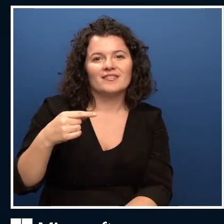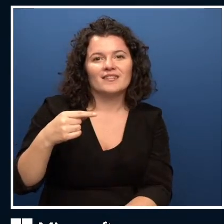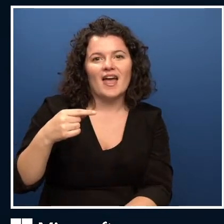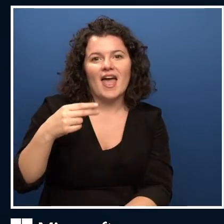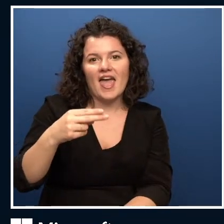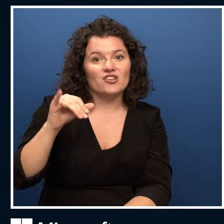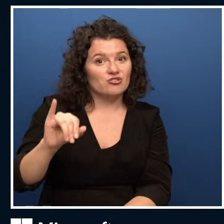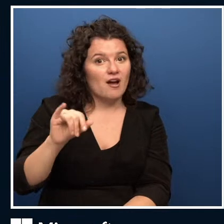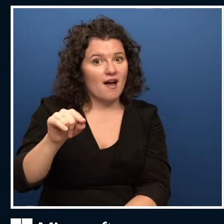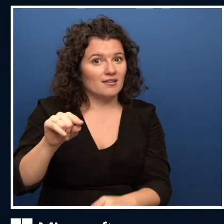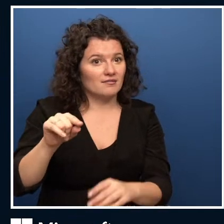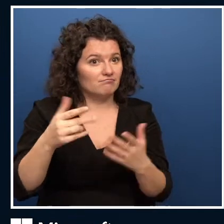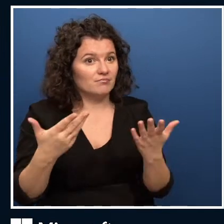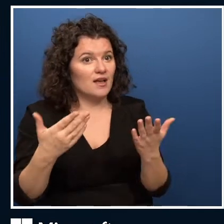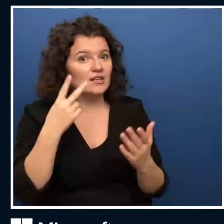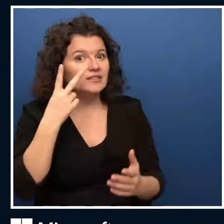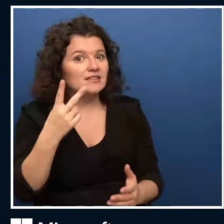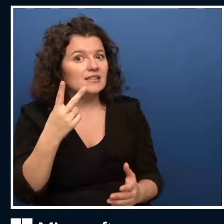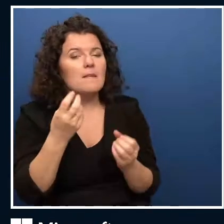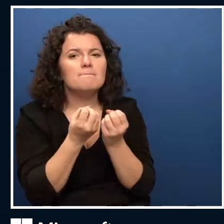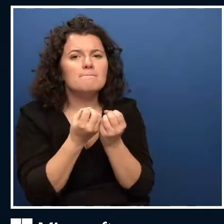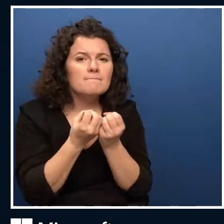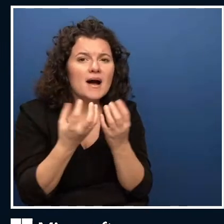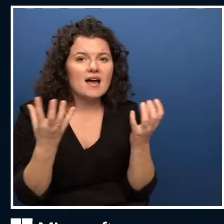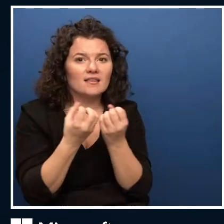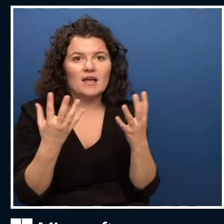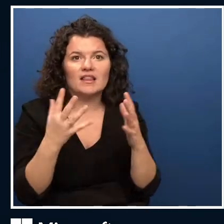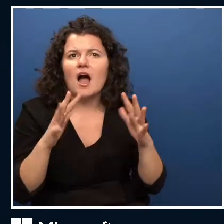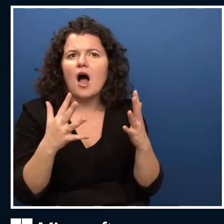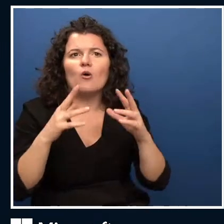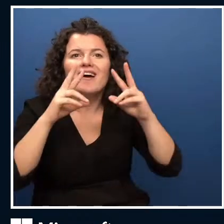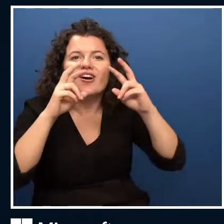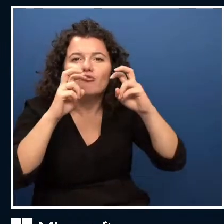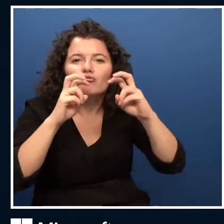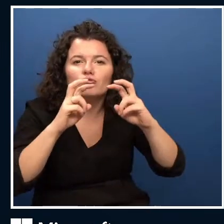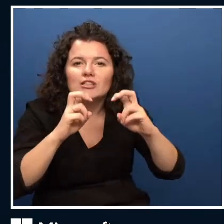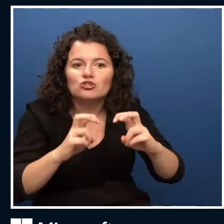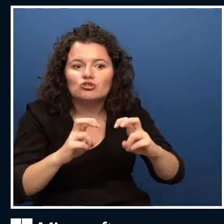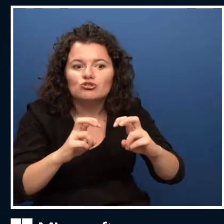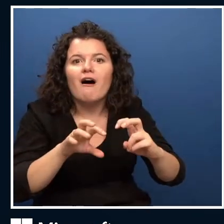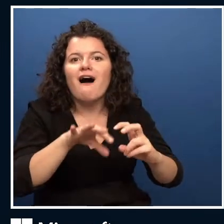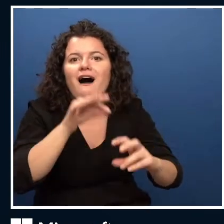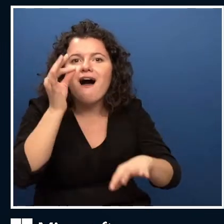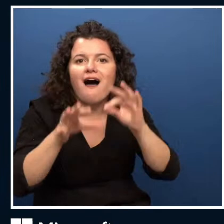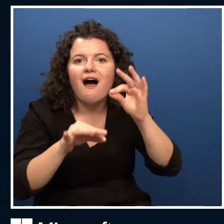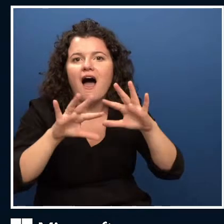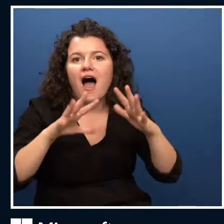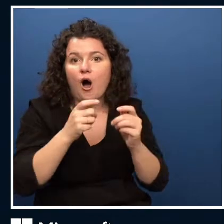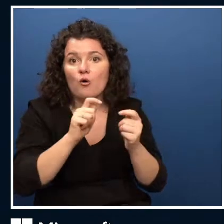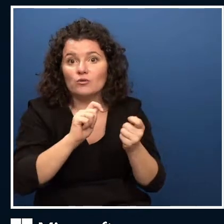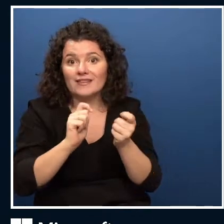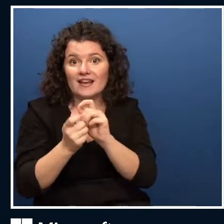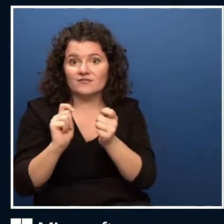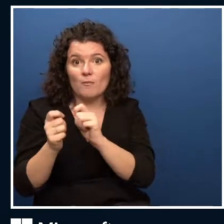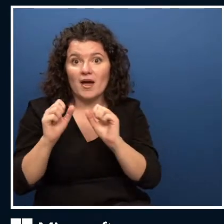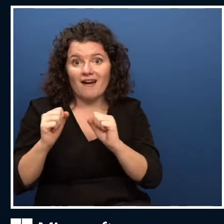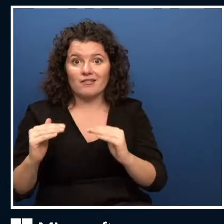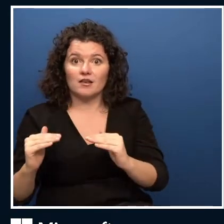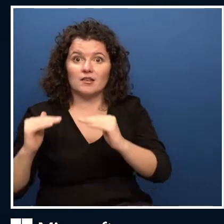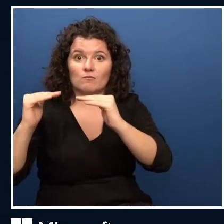research how to improve the basic architecture of transformer to achieve better and